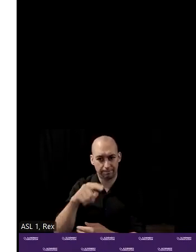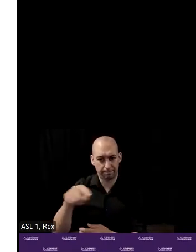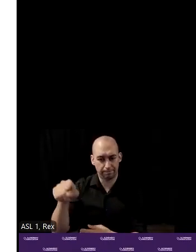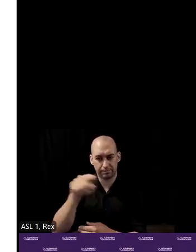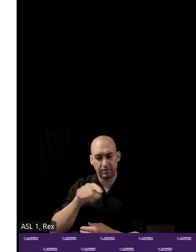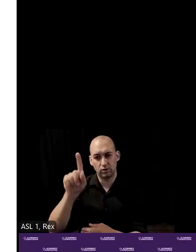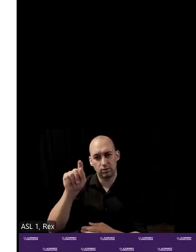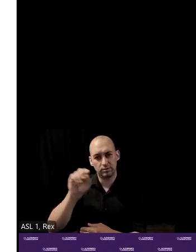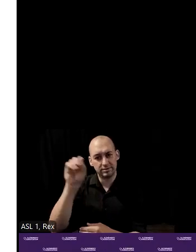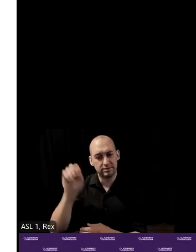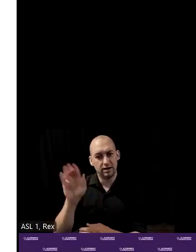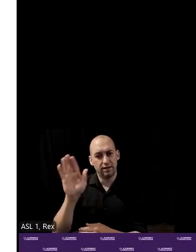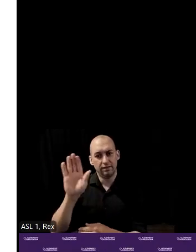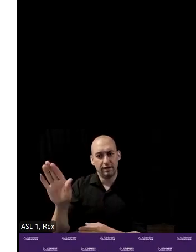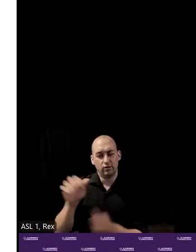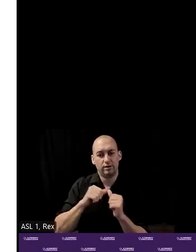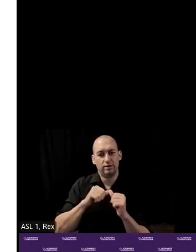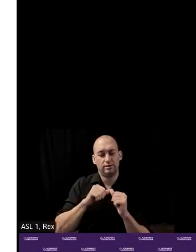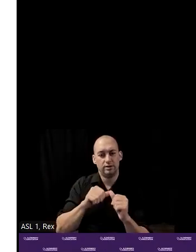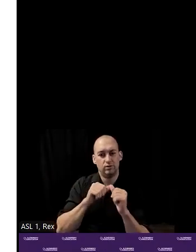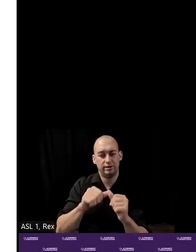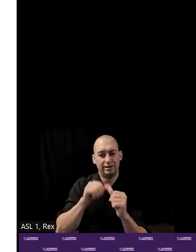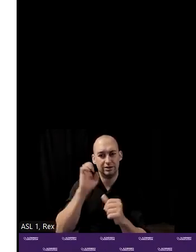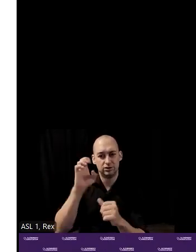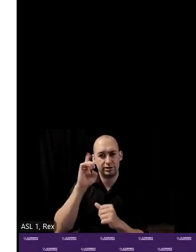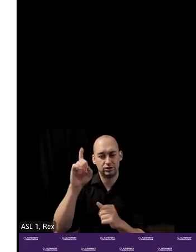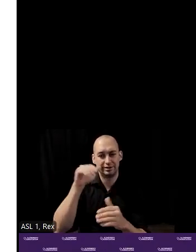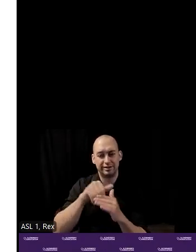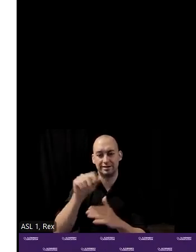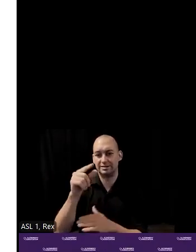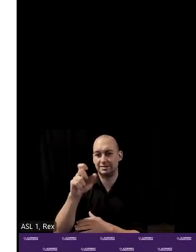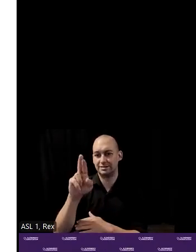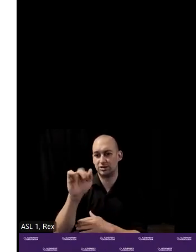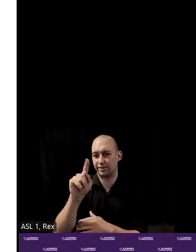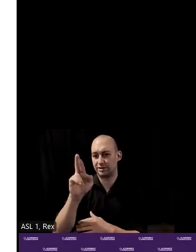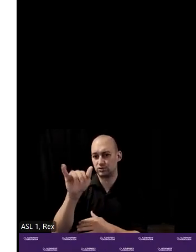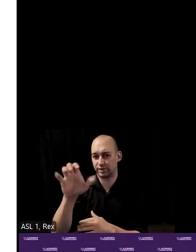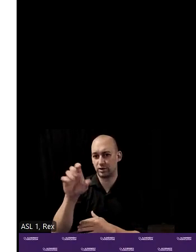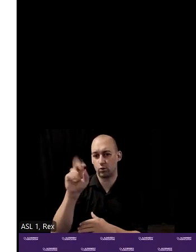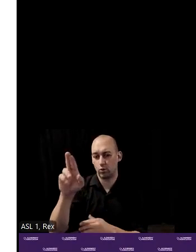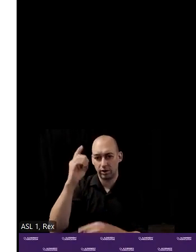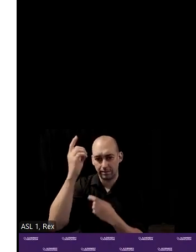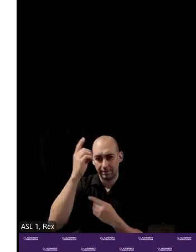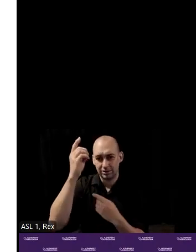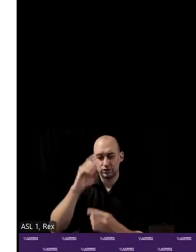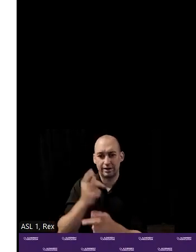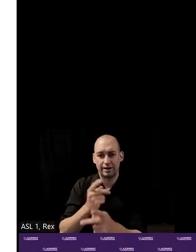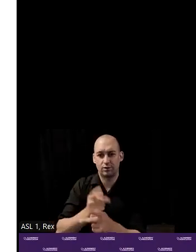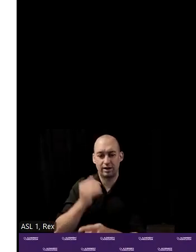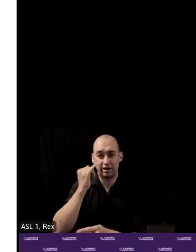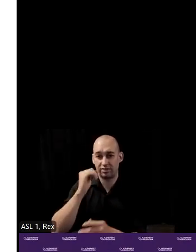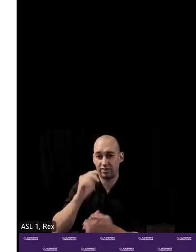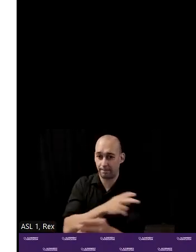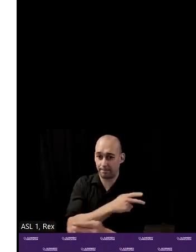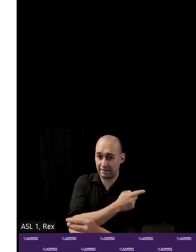20% of their continuing education must be in geriatric or dementia care, if the patient population for which they care